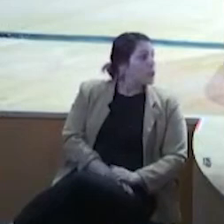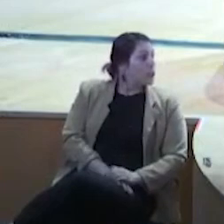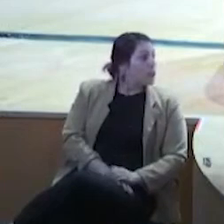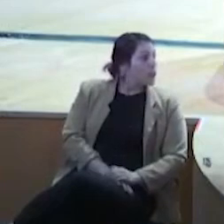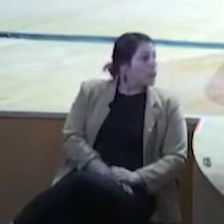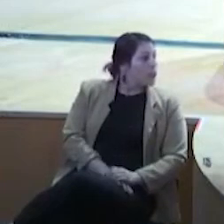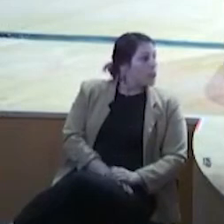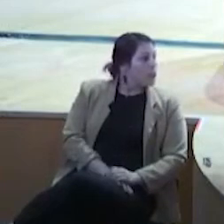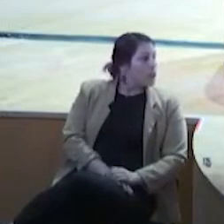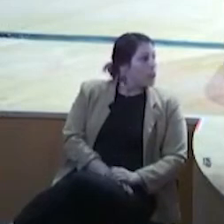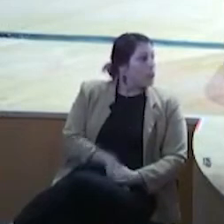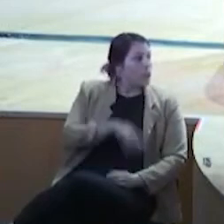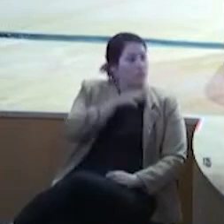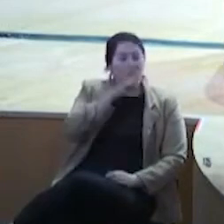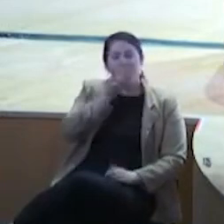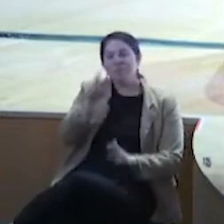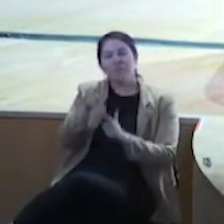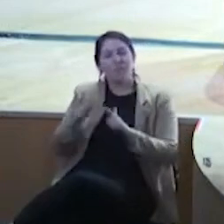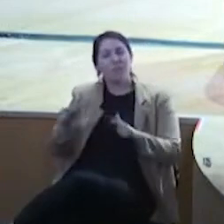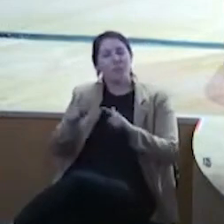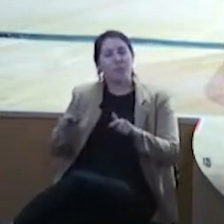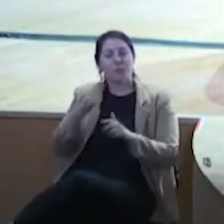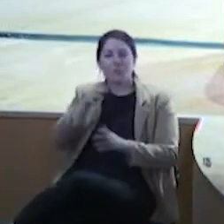Pacific Northwest.